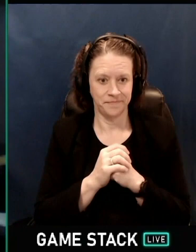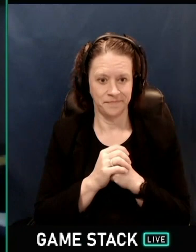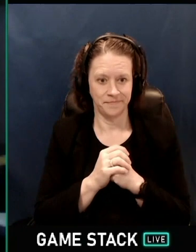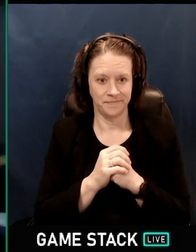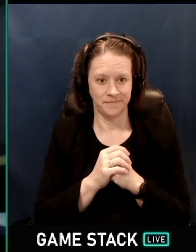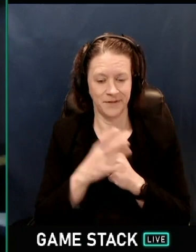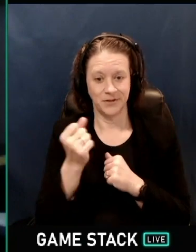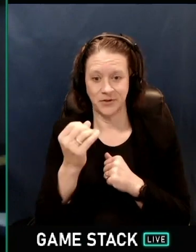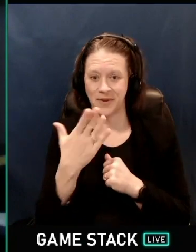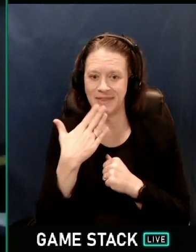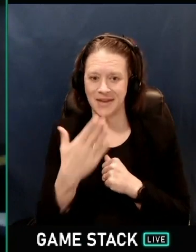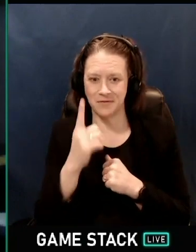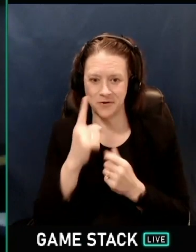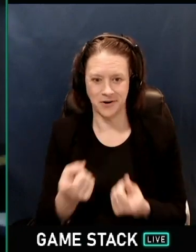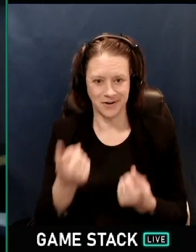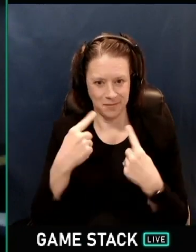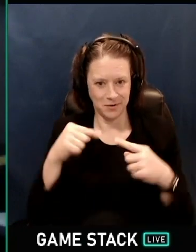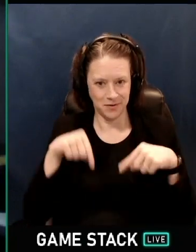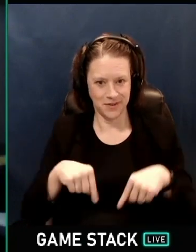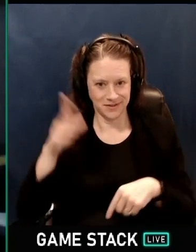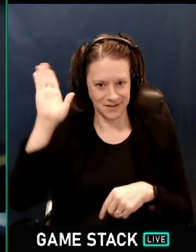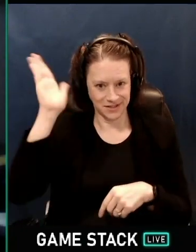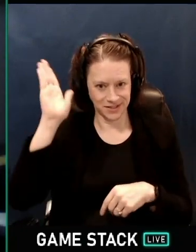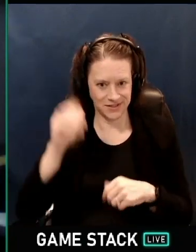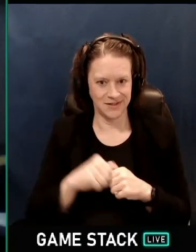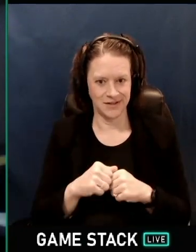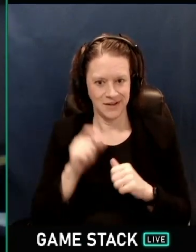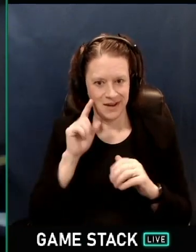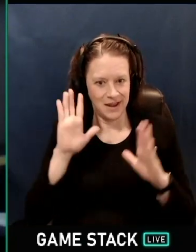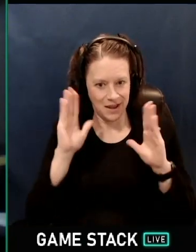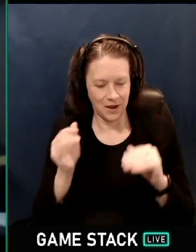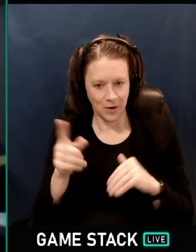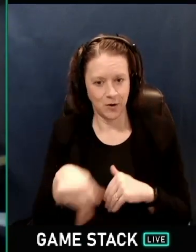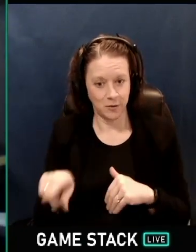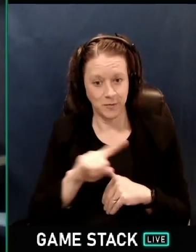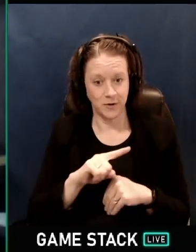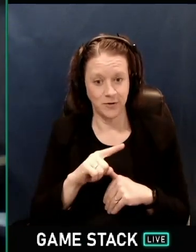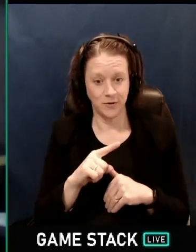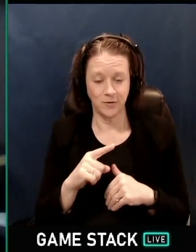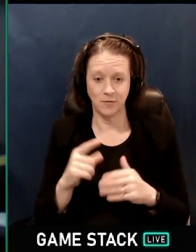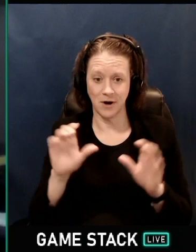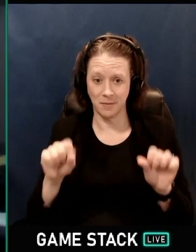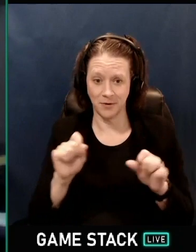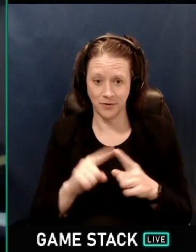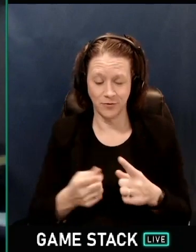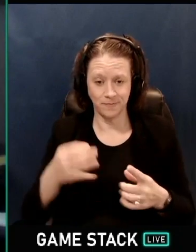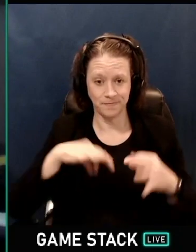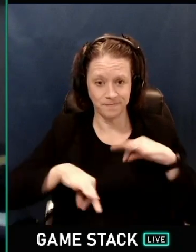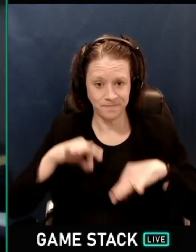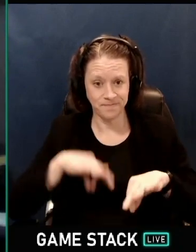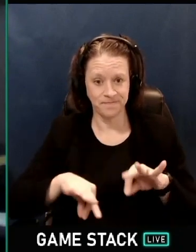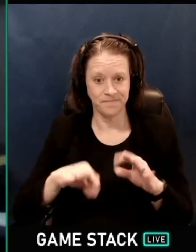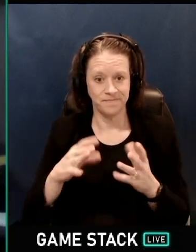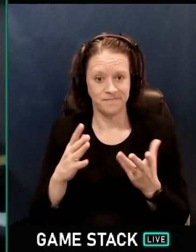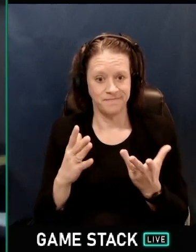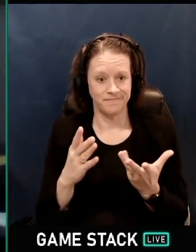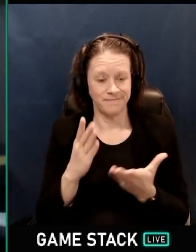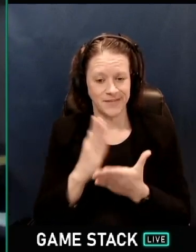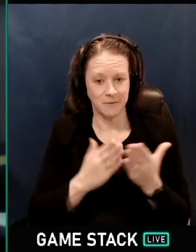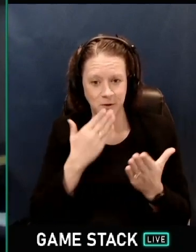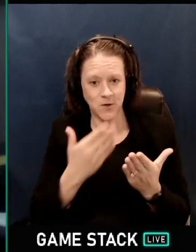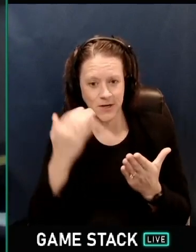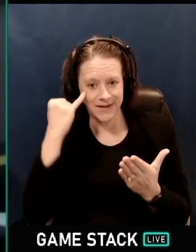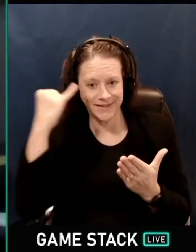thank you for attending this session. I hope that you were able to get some good ideas